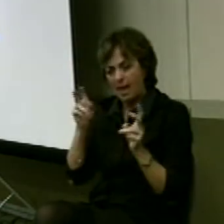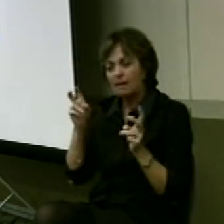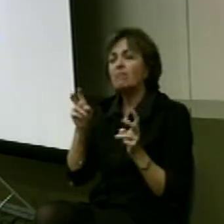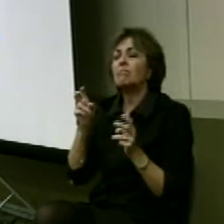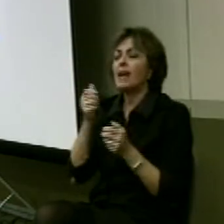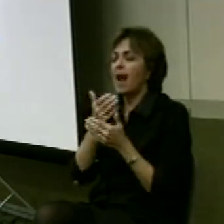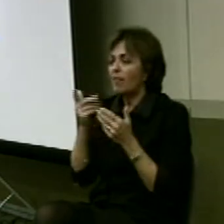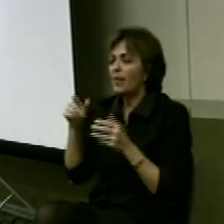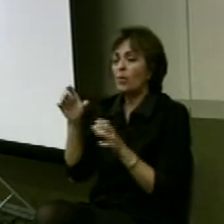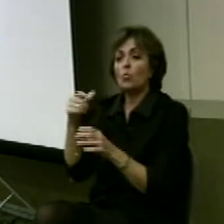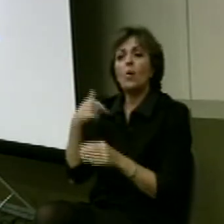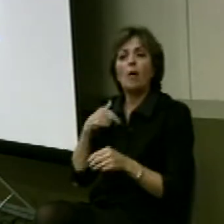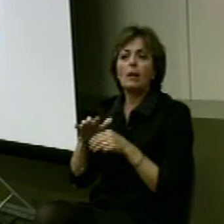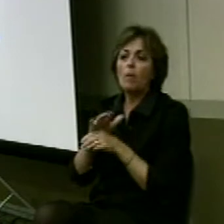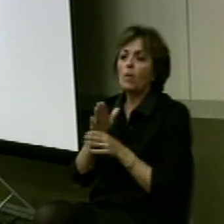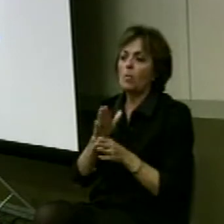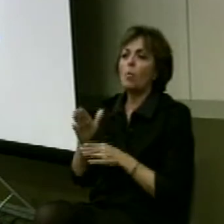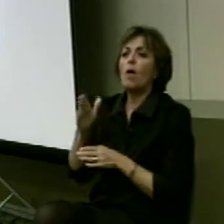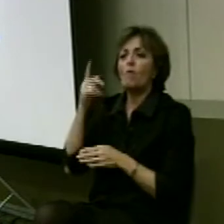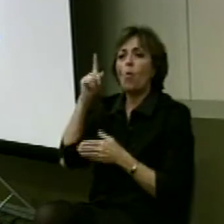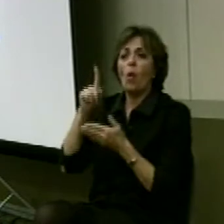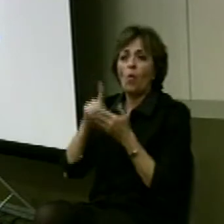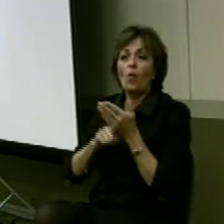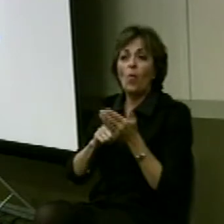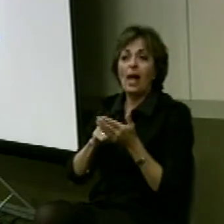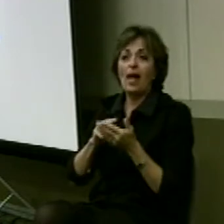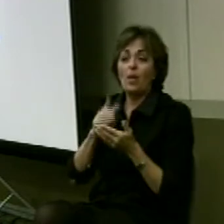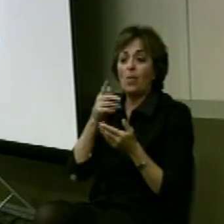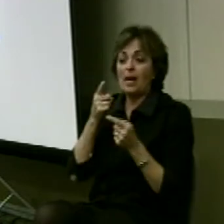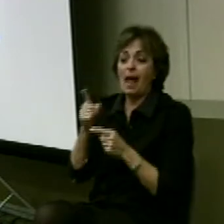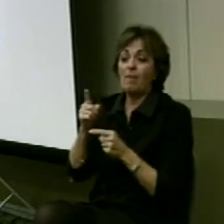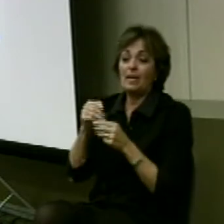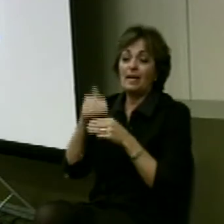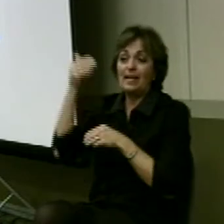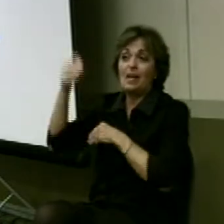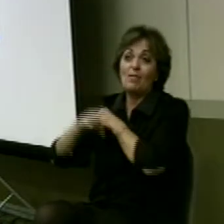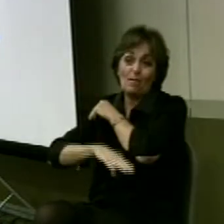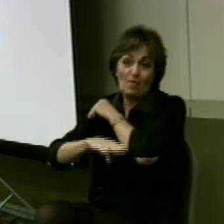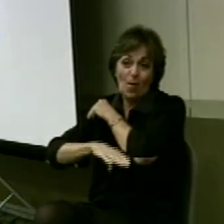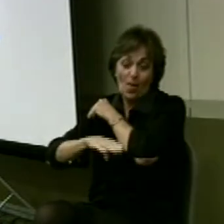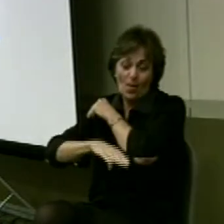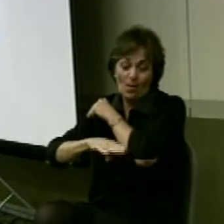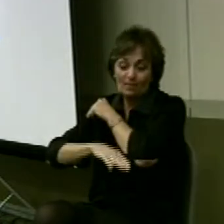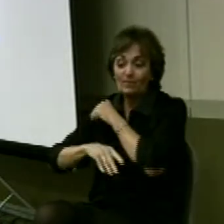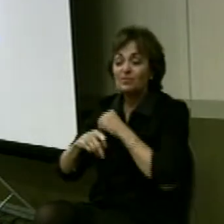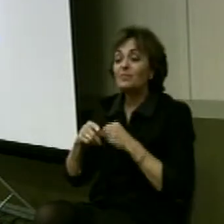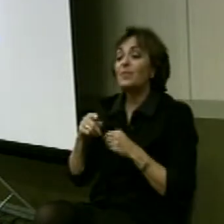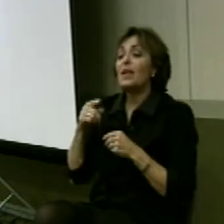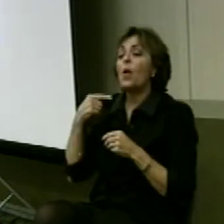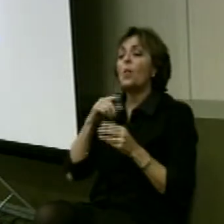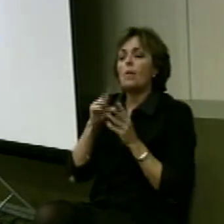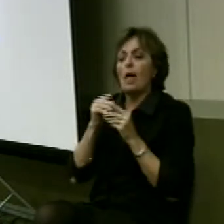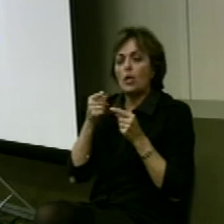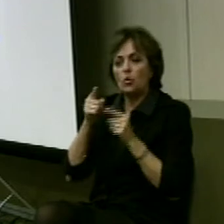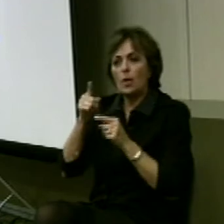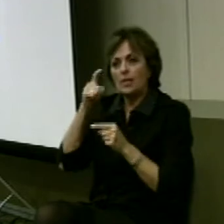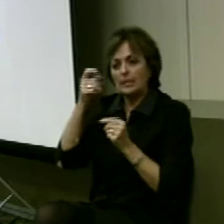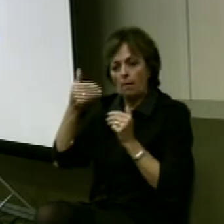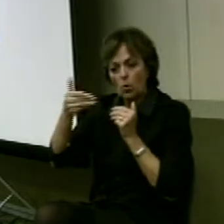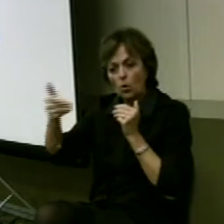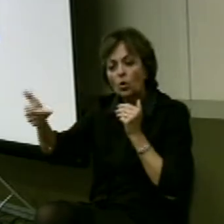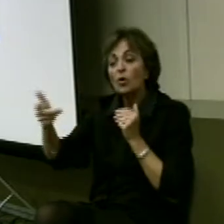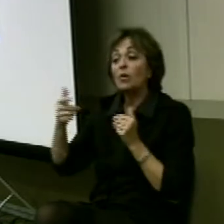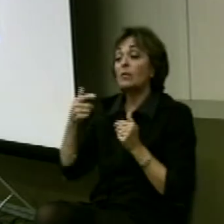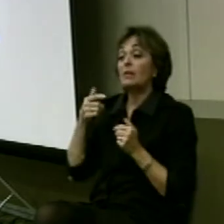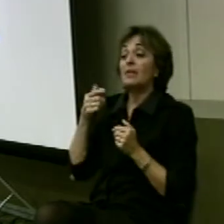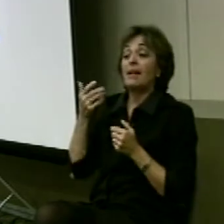they in-serviced me on everything that they were doing. So I was completely prepared for what I was about to get into in the coming fall. We